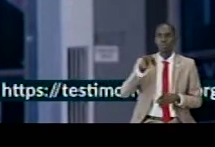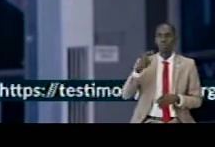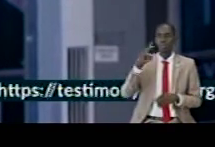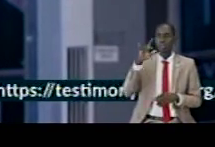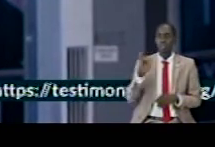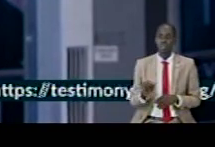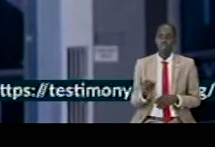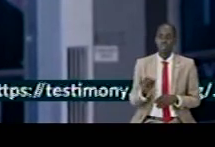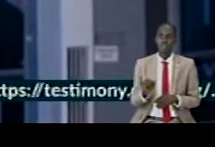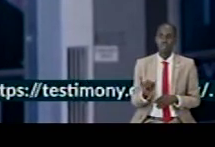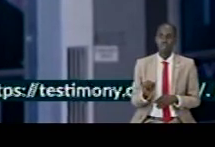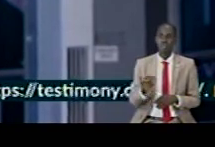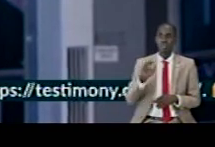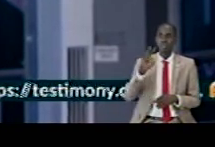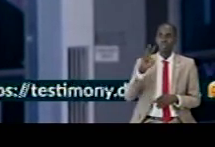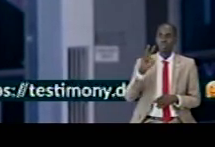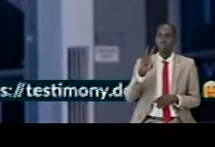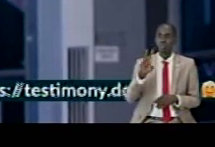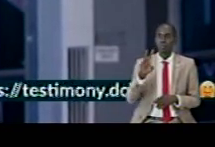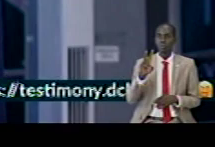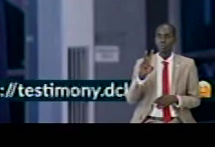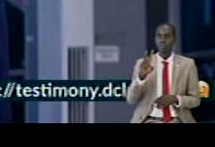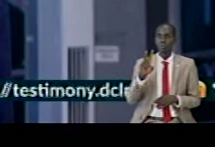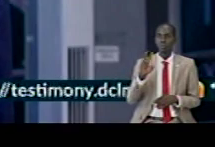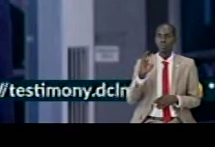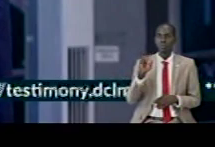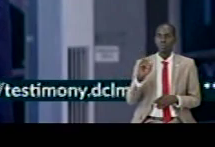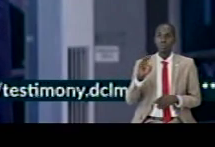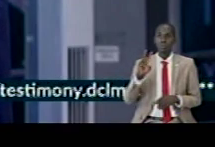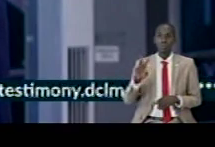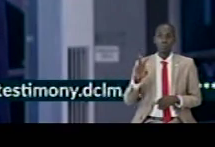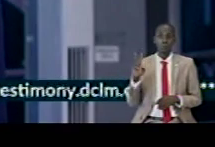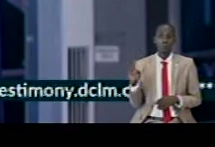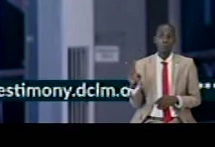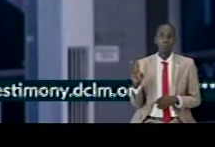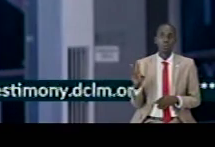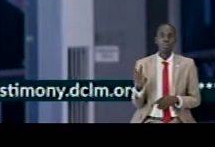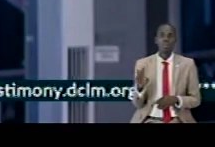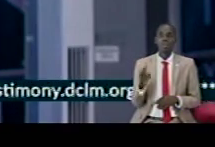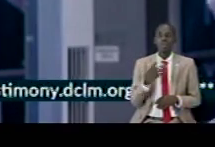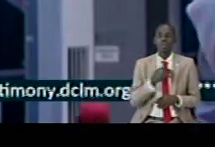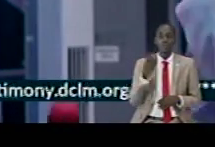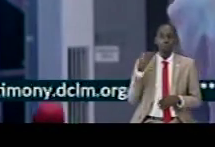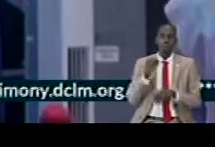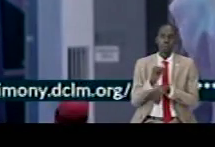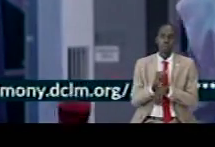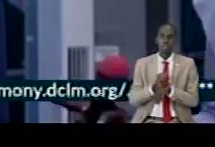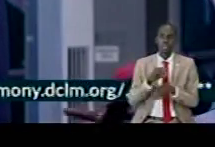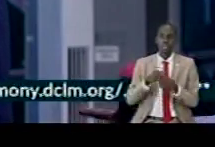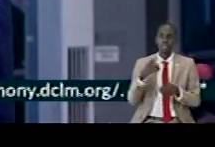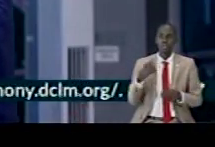July 2028. I was in the farm, and it rained on me.